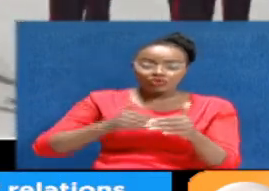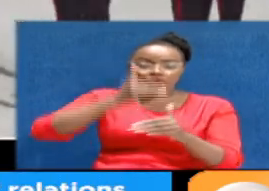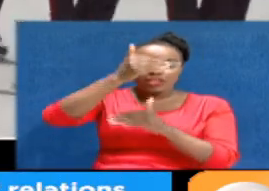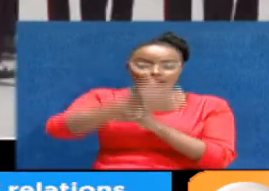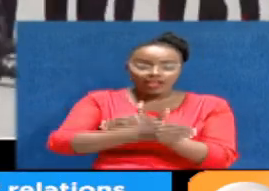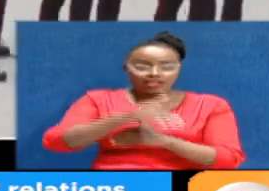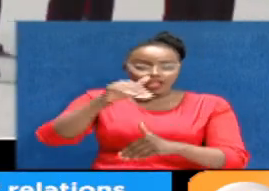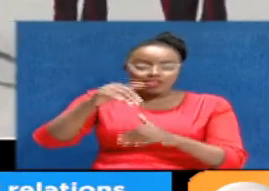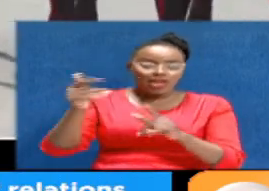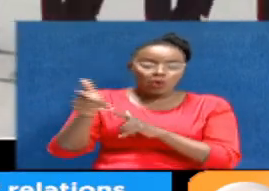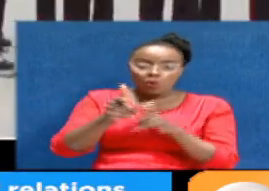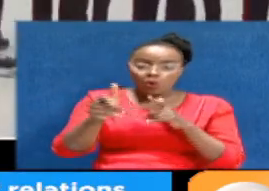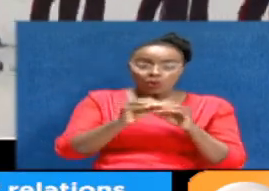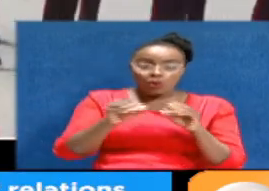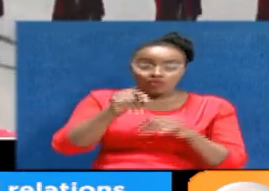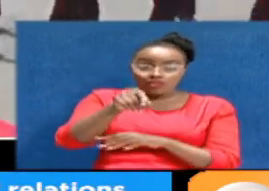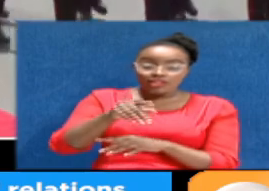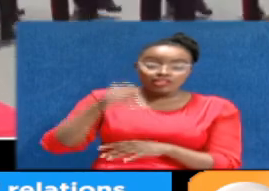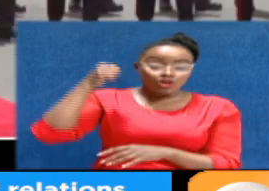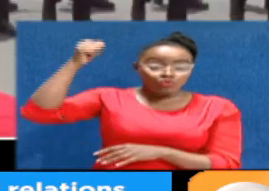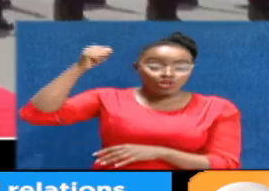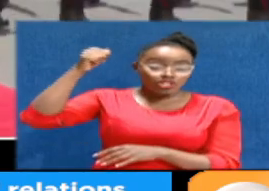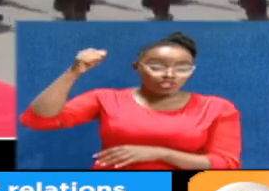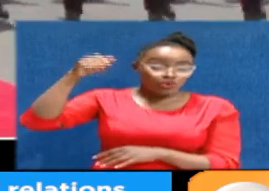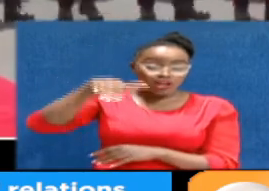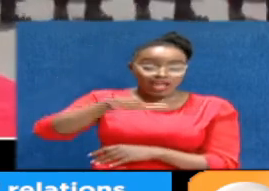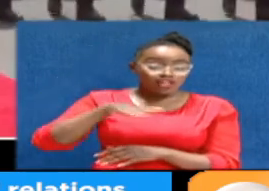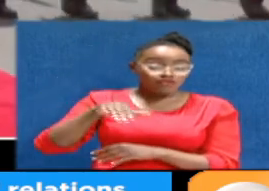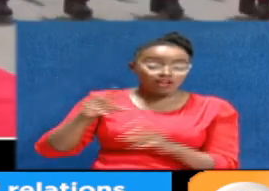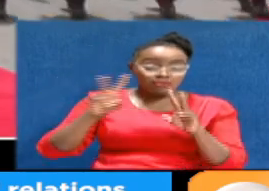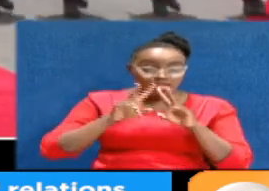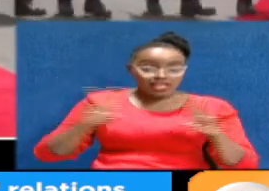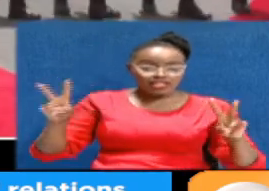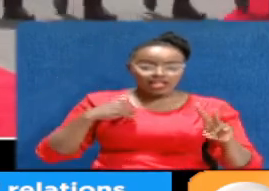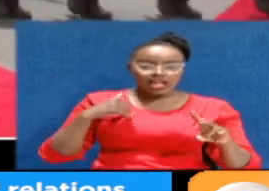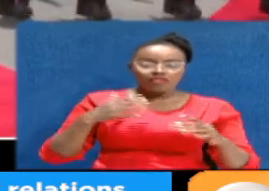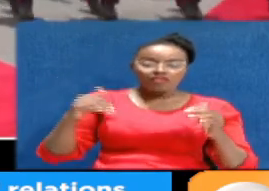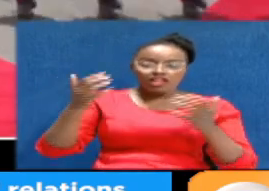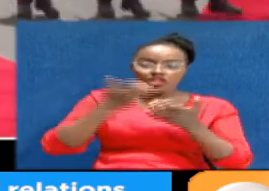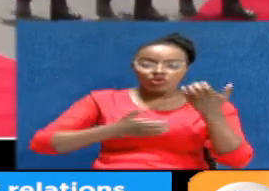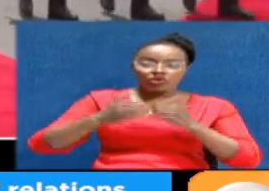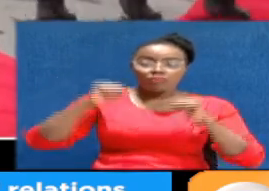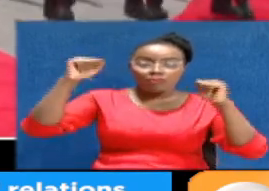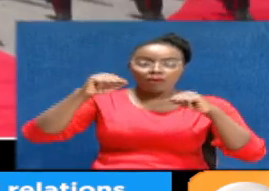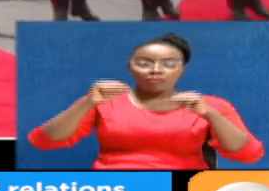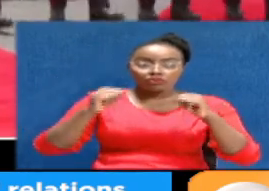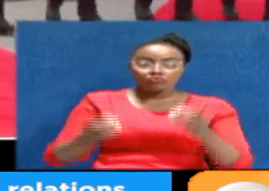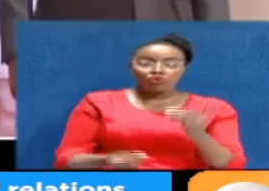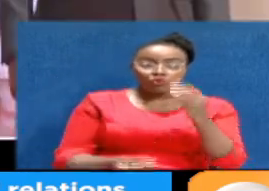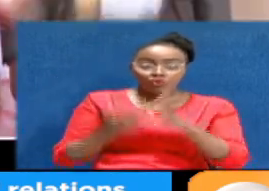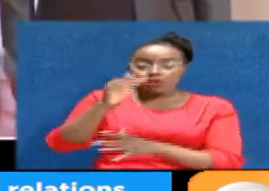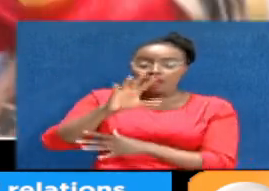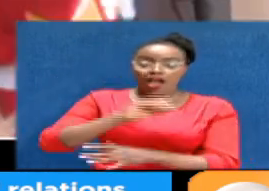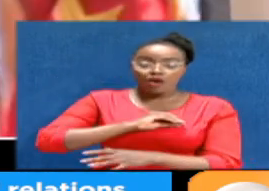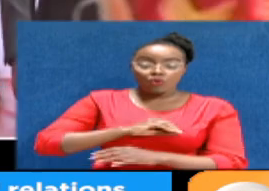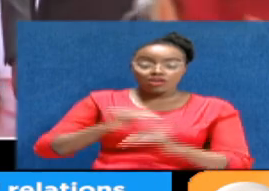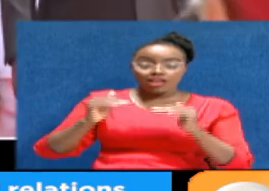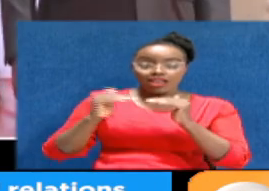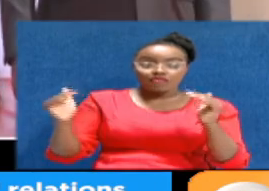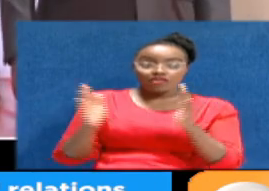to the next. And it is that stable political environment that gives them some great economic potential. They're able to grow at their